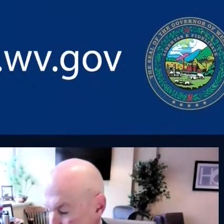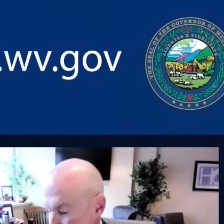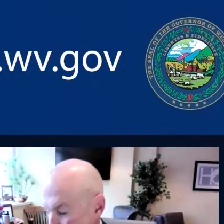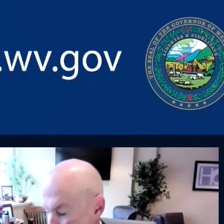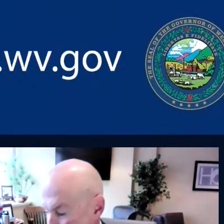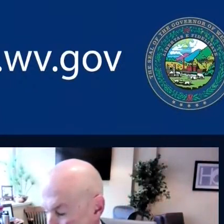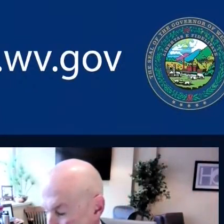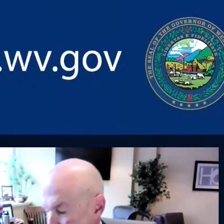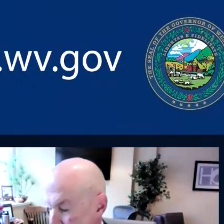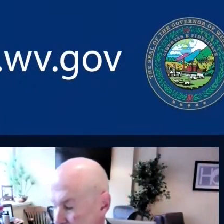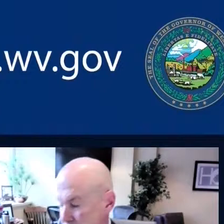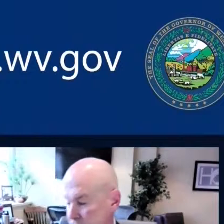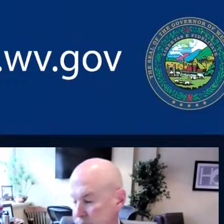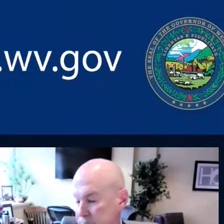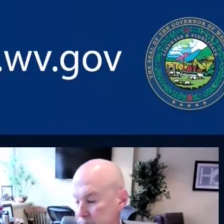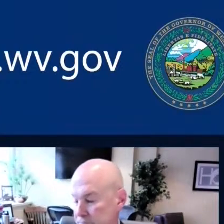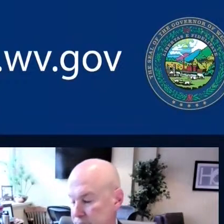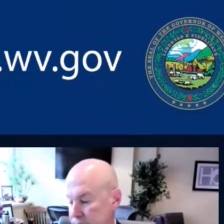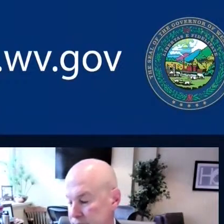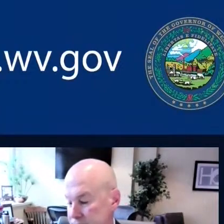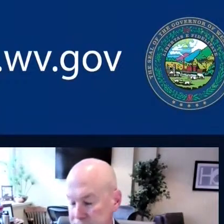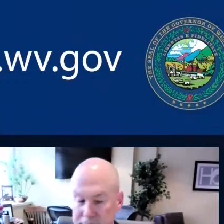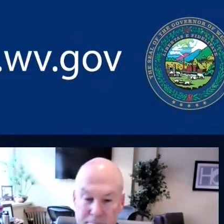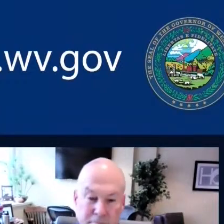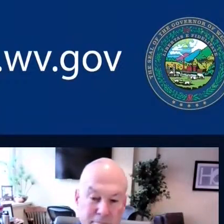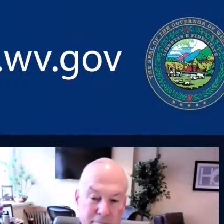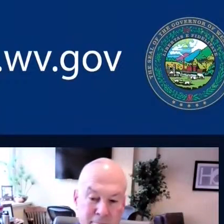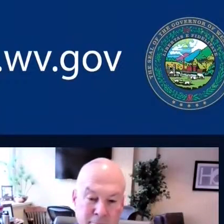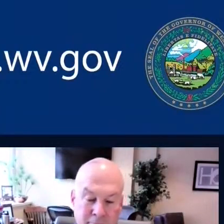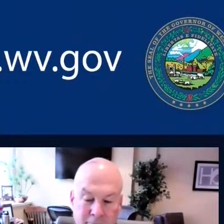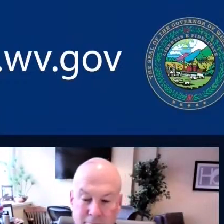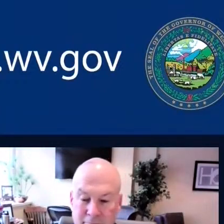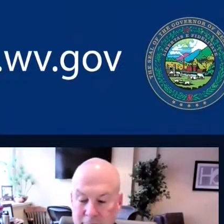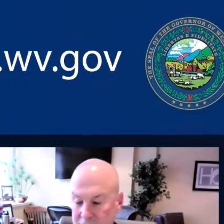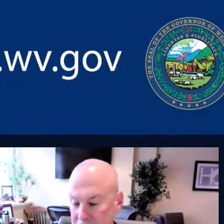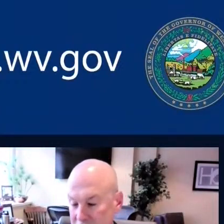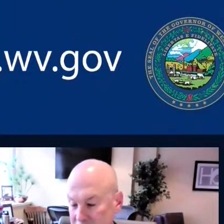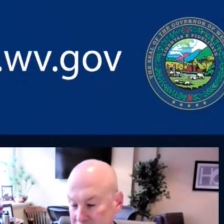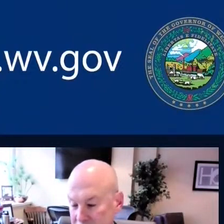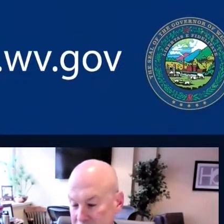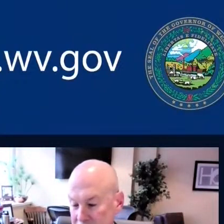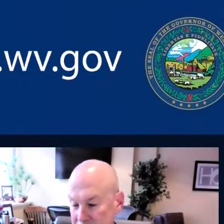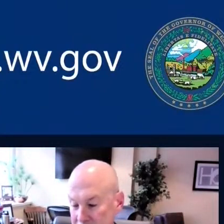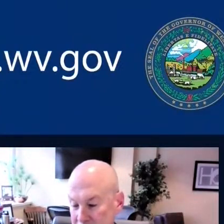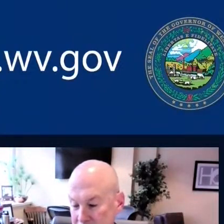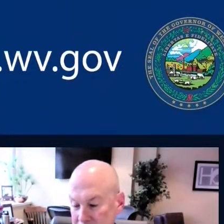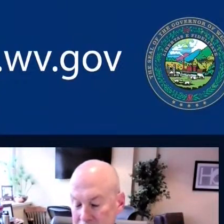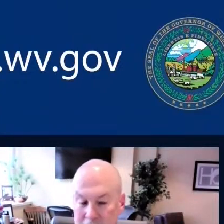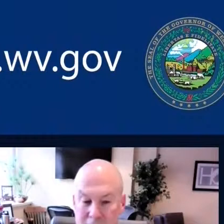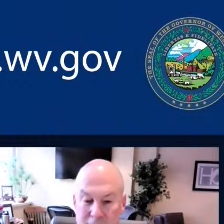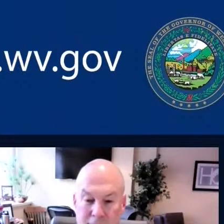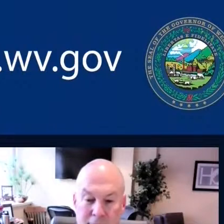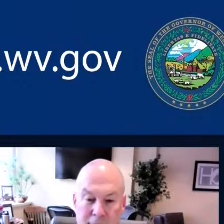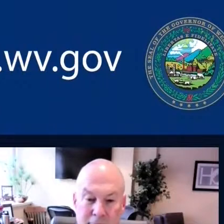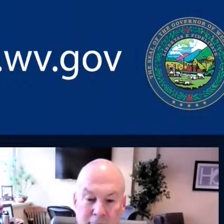but we do now have, of the eligible population, based on the total aggregated